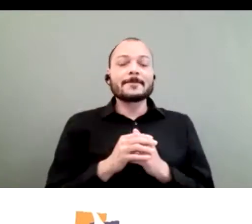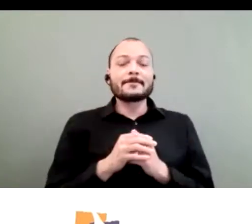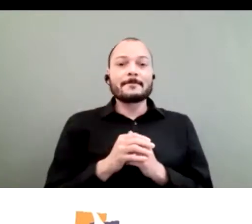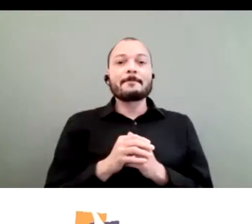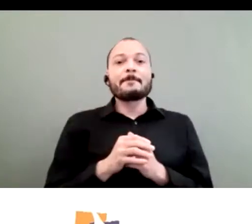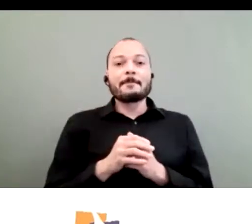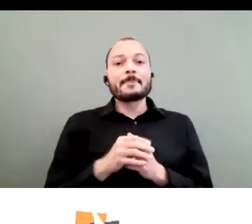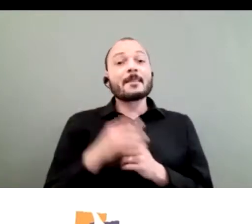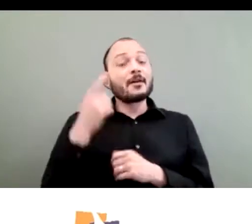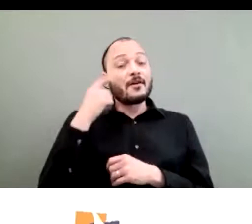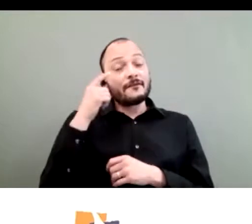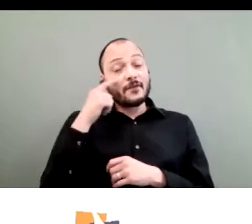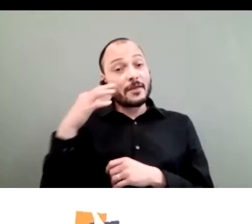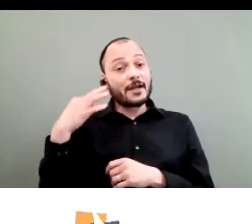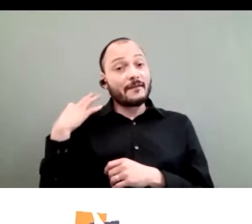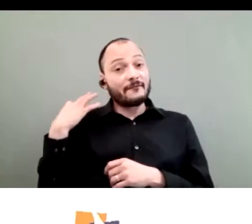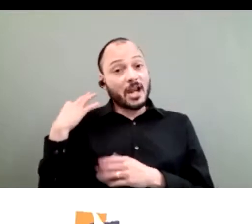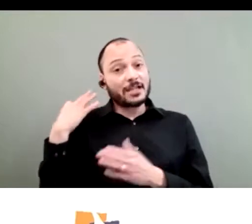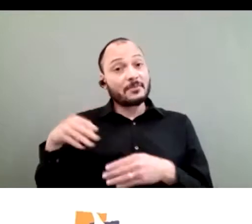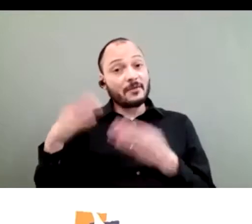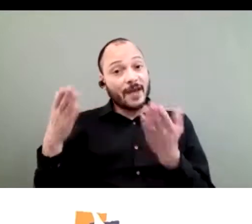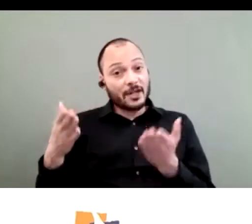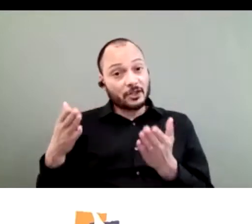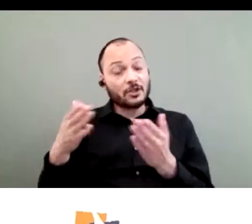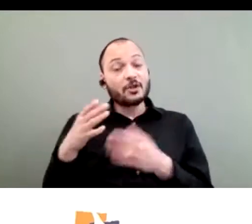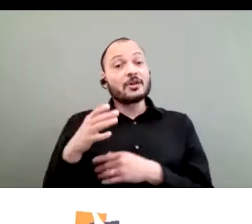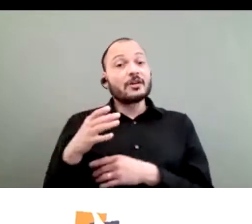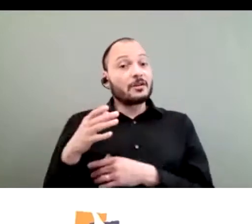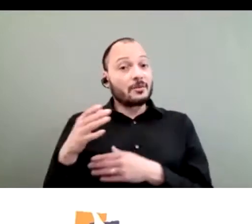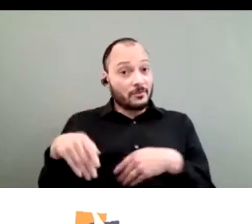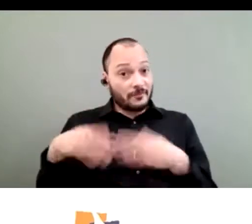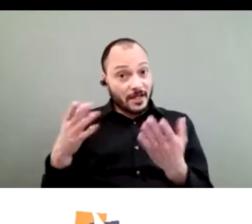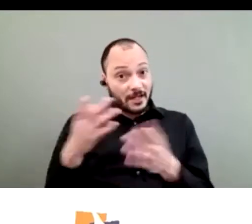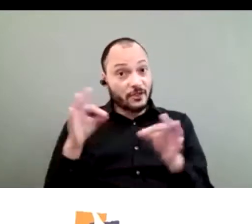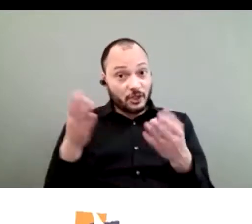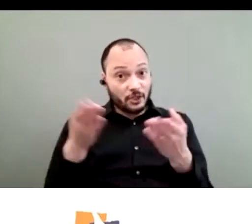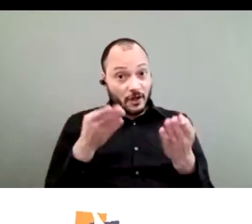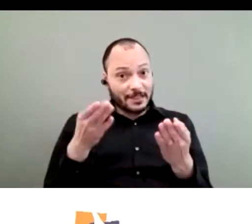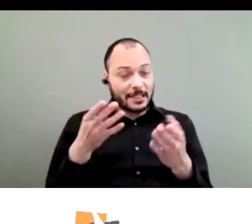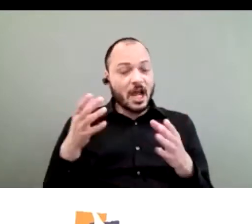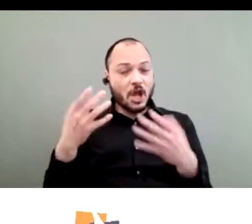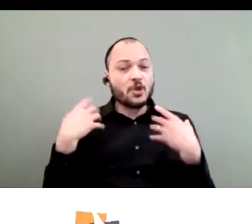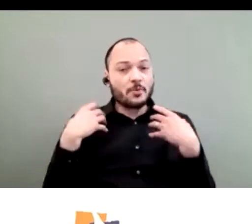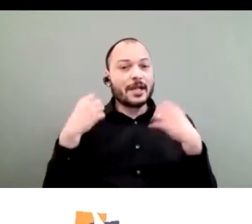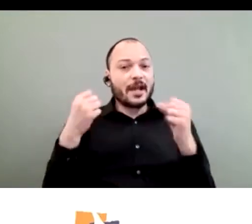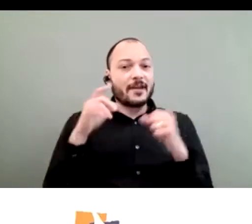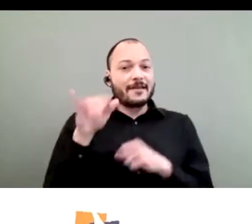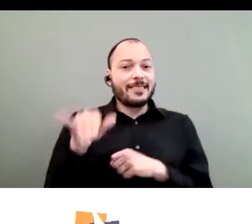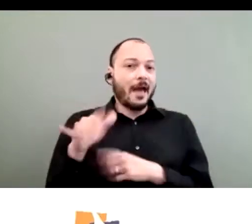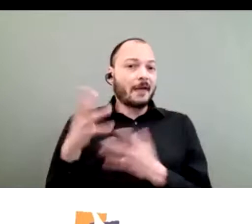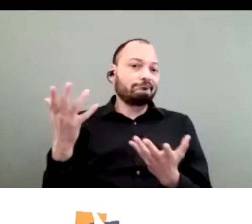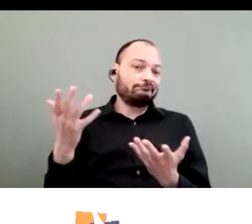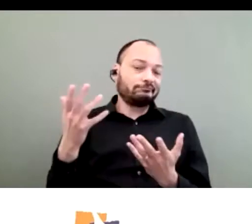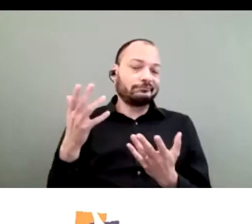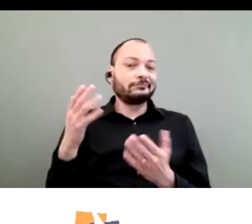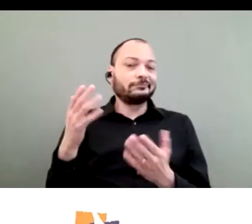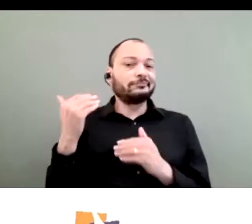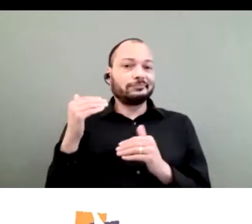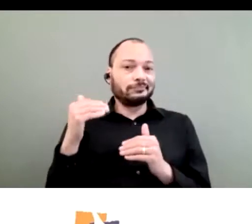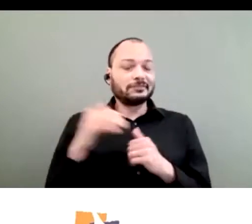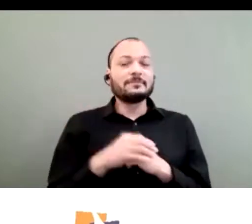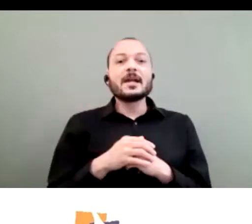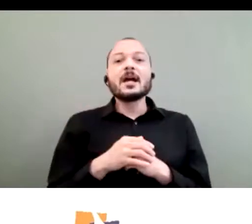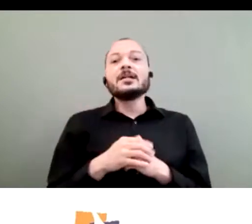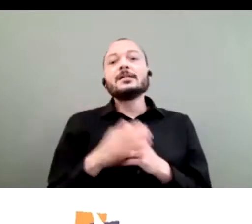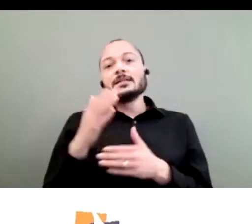are volunteer providers who provide a free service, the recovery of that has been fairly limited. There has been